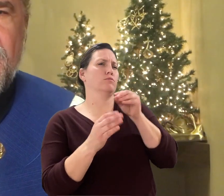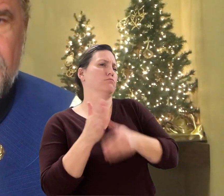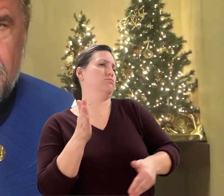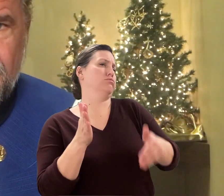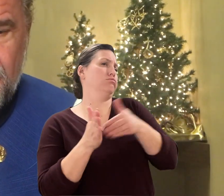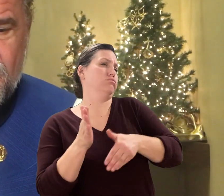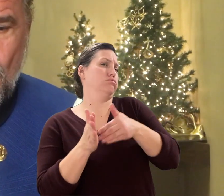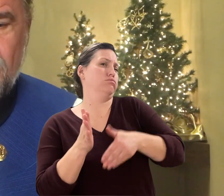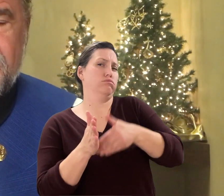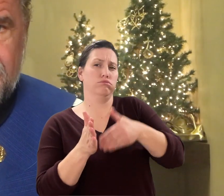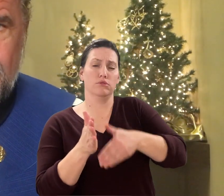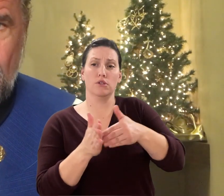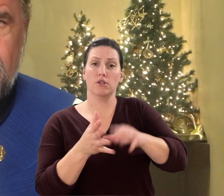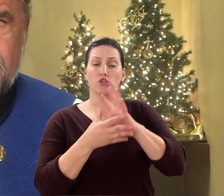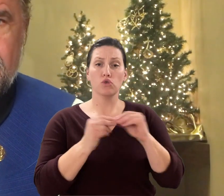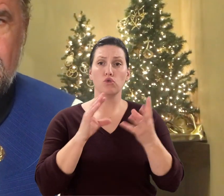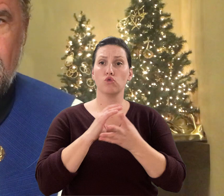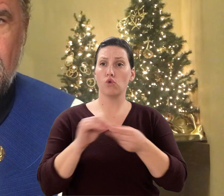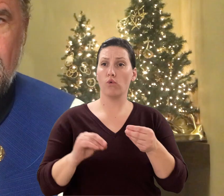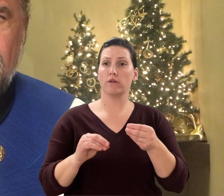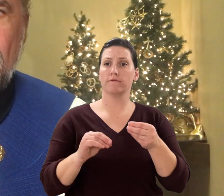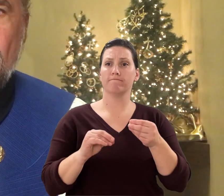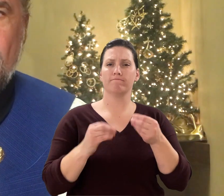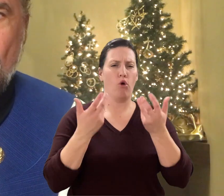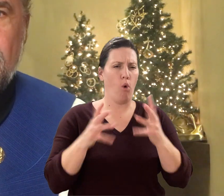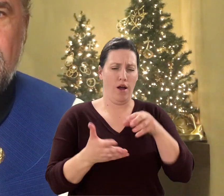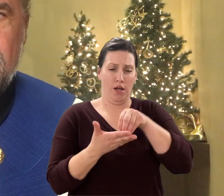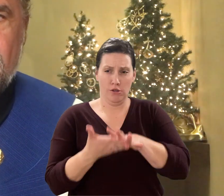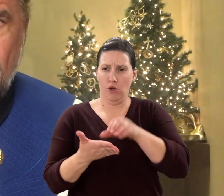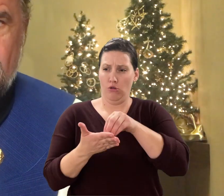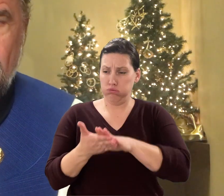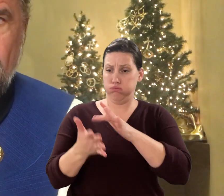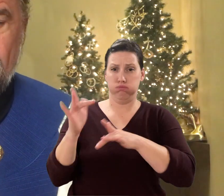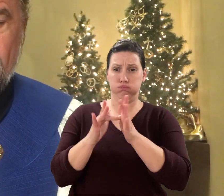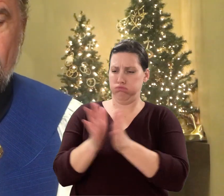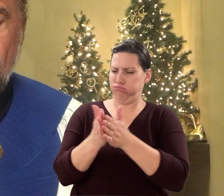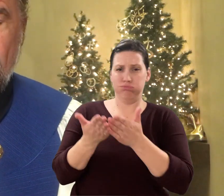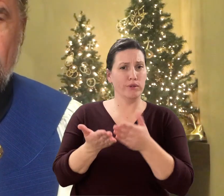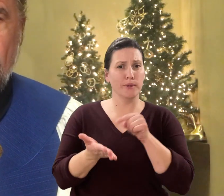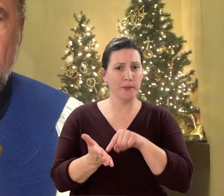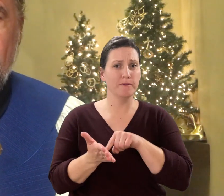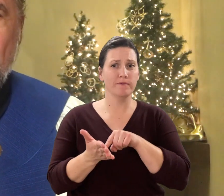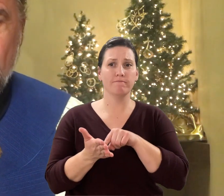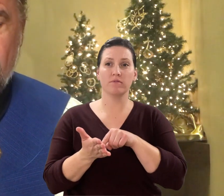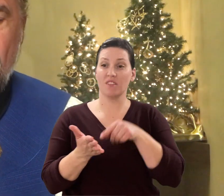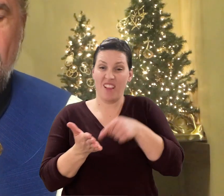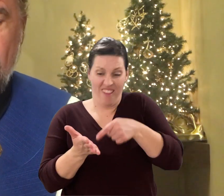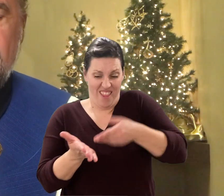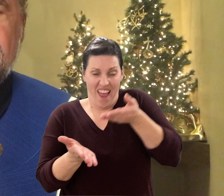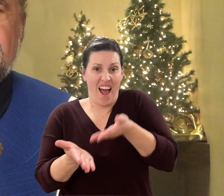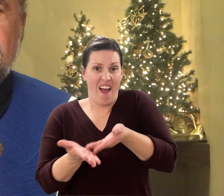many individual testimonies that are recorded in Scripture. The